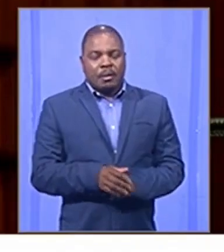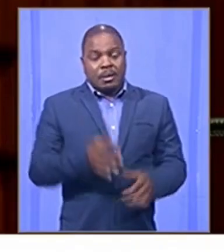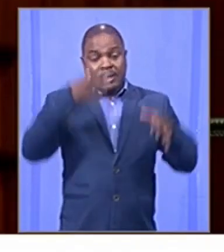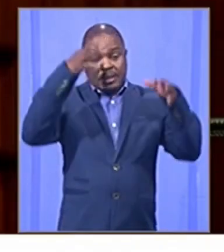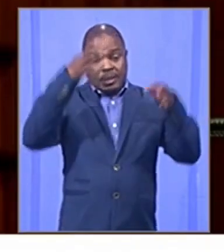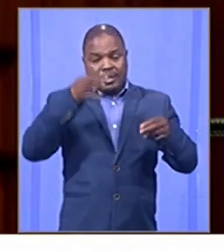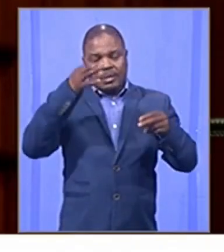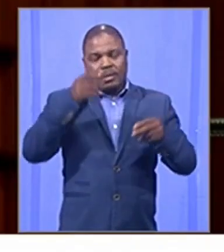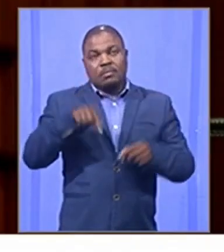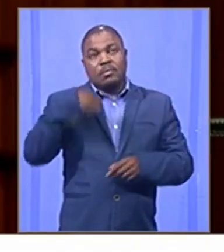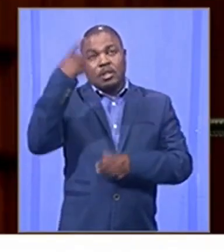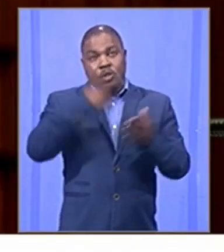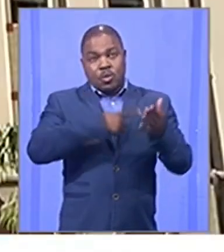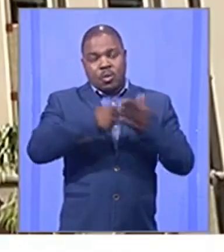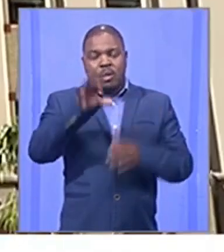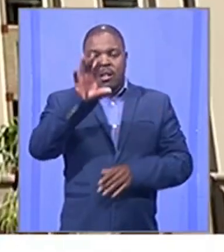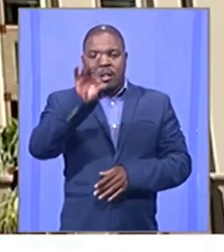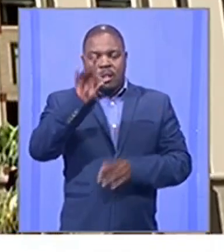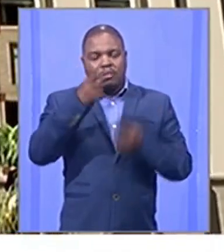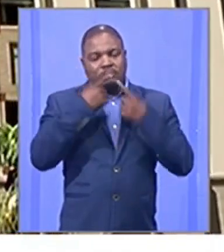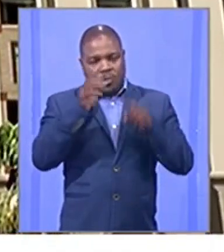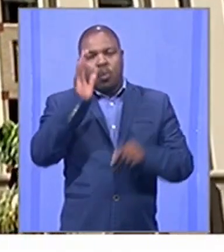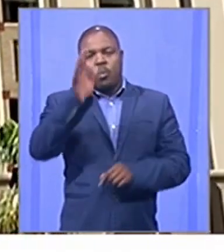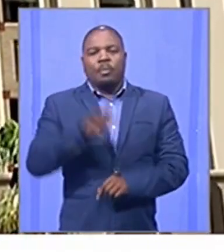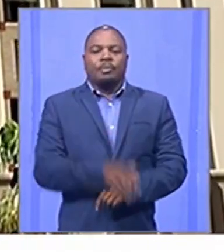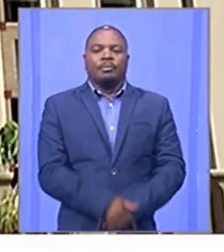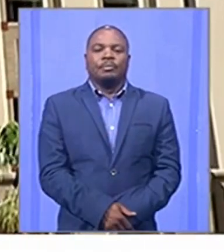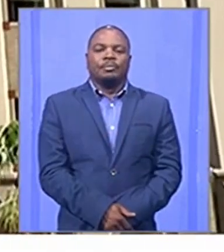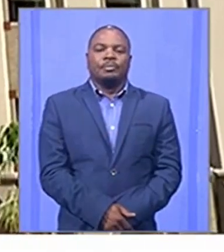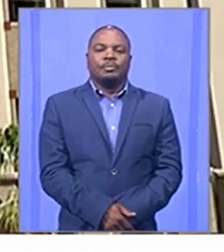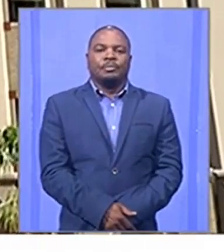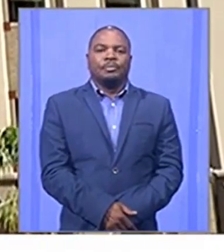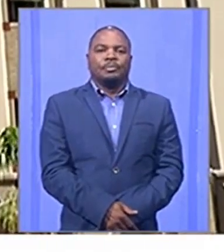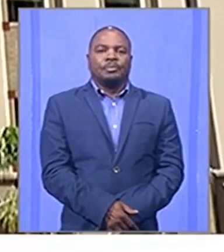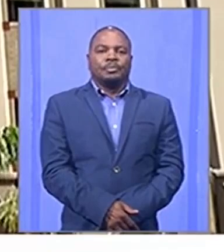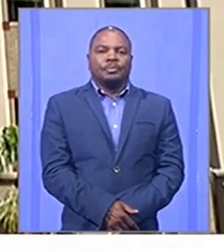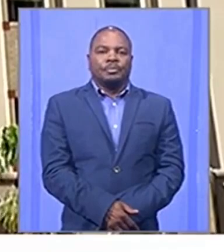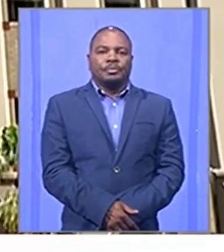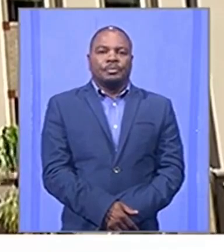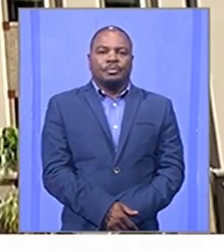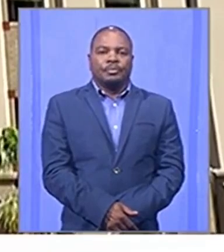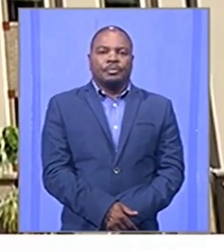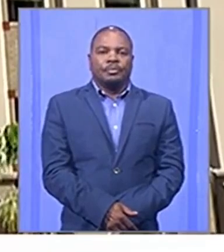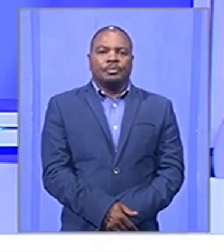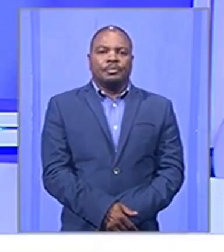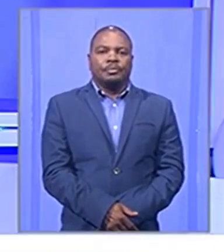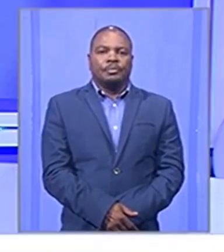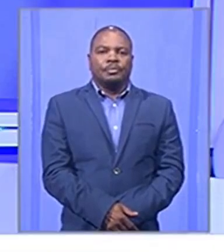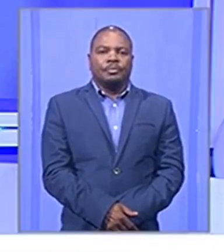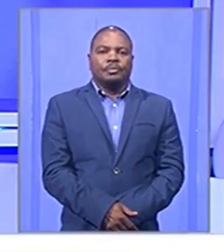dirwa ka la bobedi mo bekeng e tlang. Kamogelo Siekwi, SABC News, Bloemfontein.